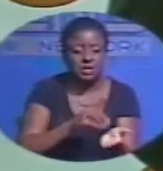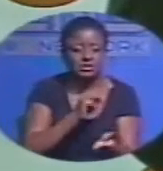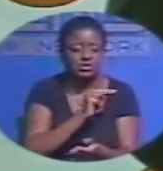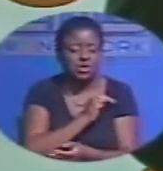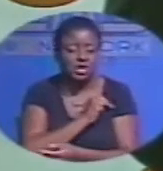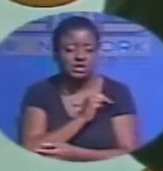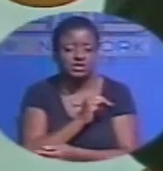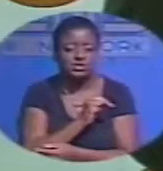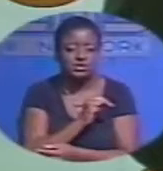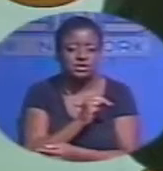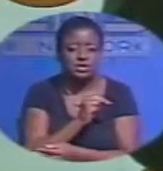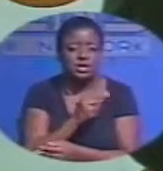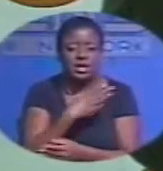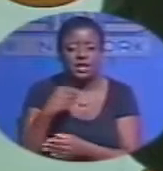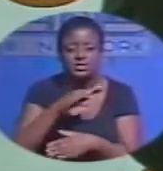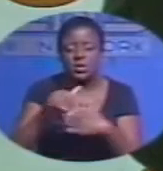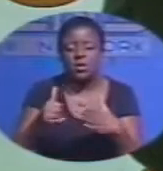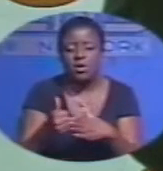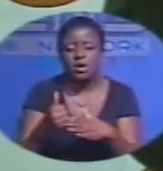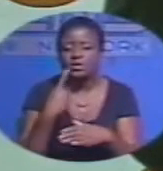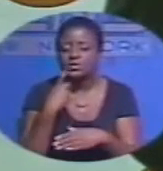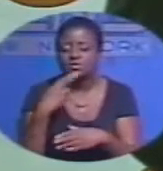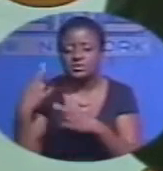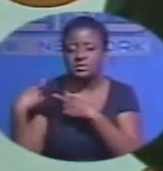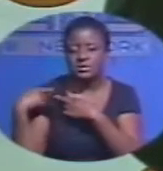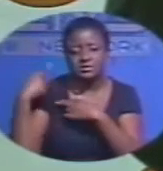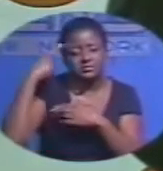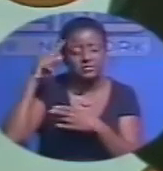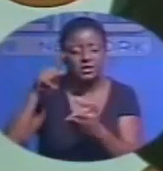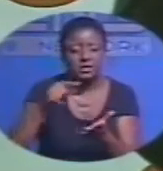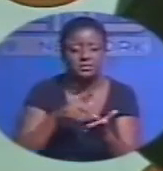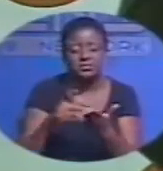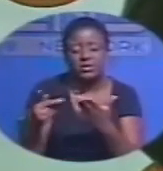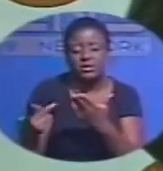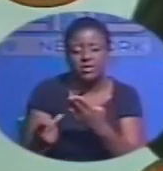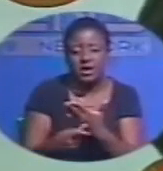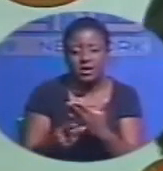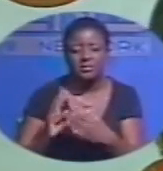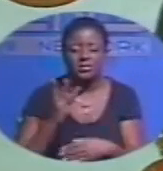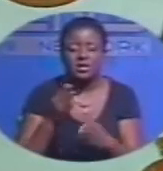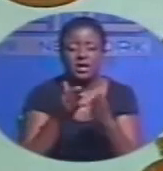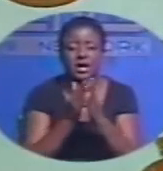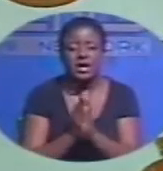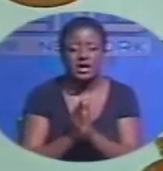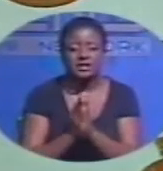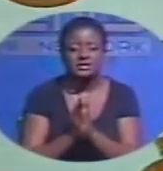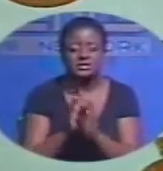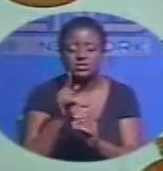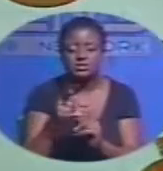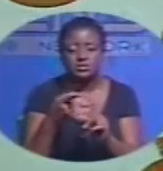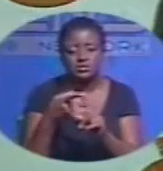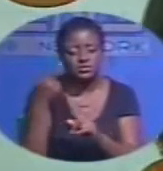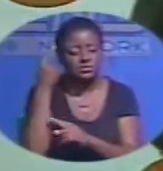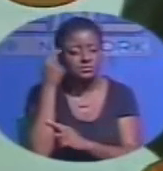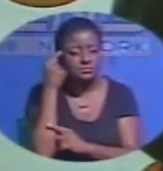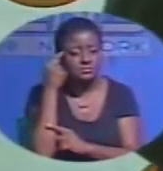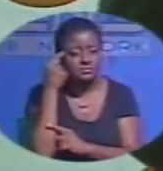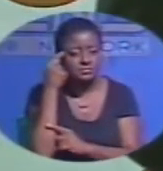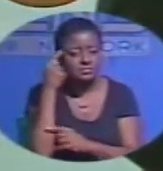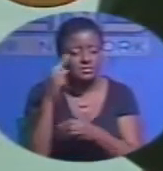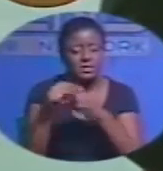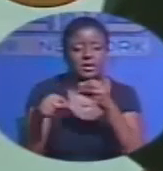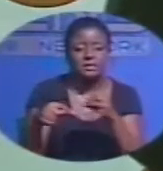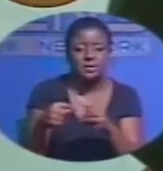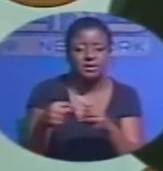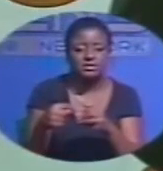Nottage, and to all of you who are responsible for this program, we ask you to please consider going